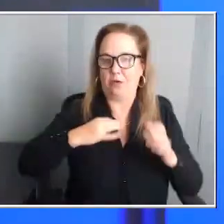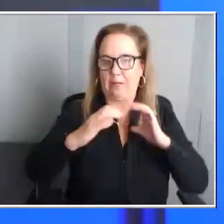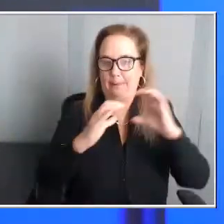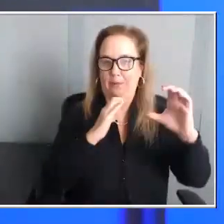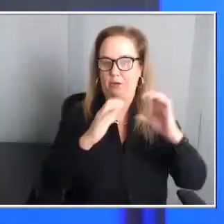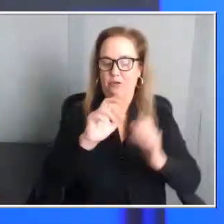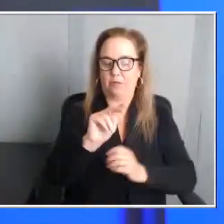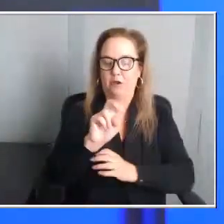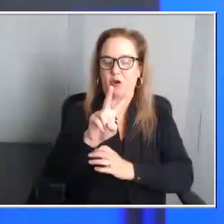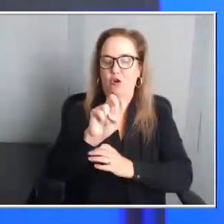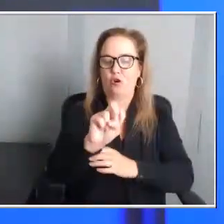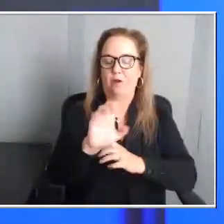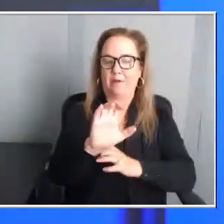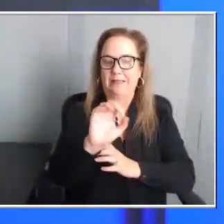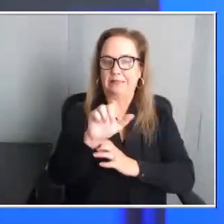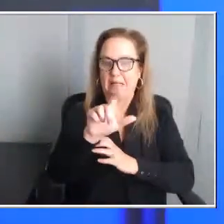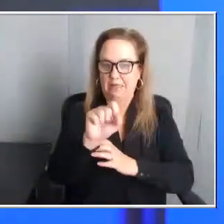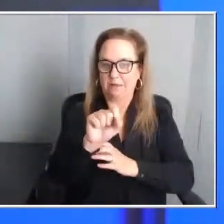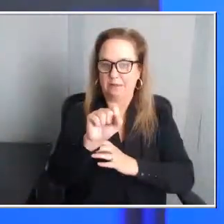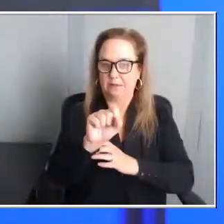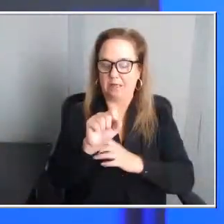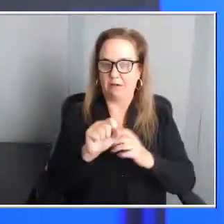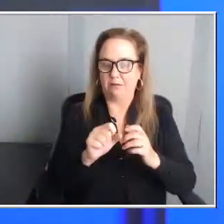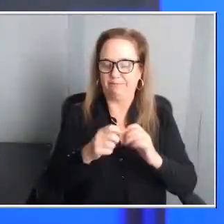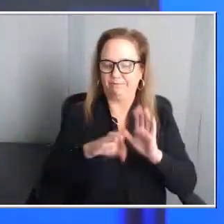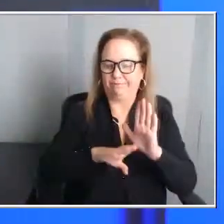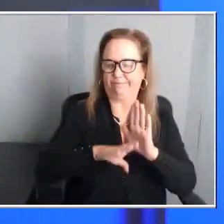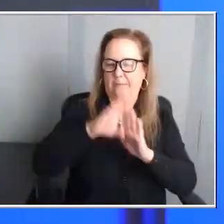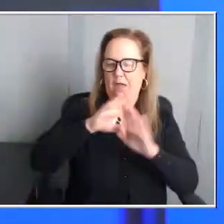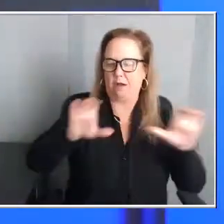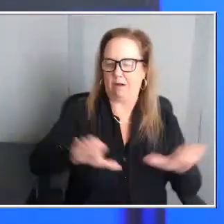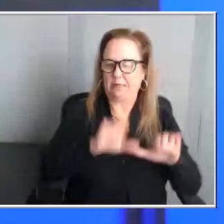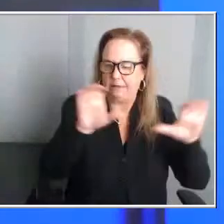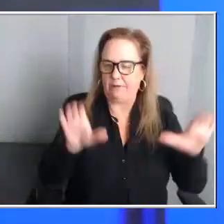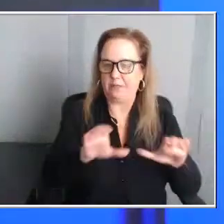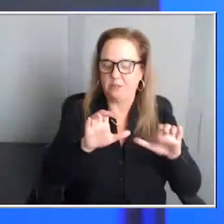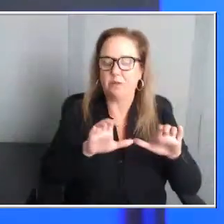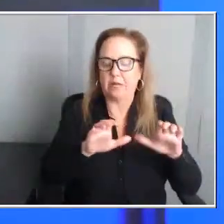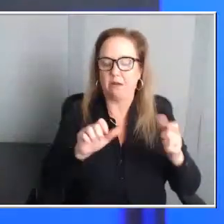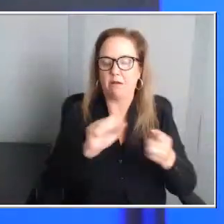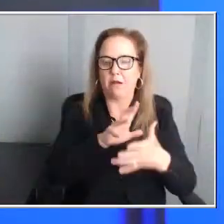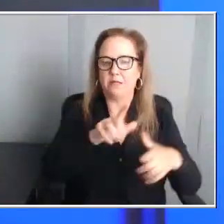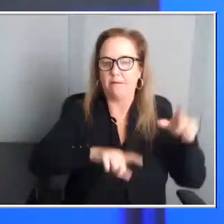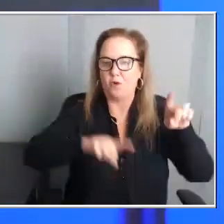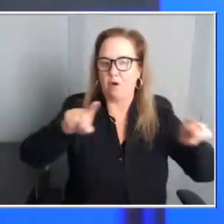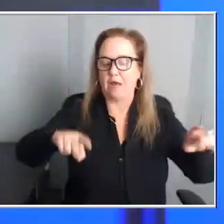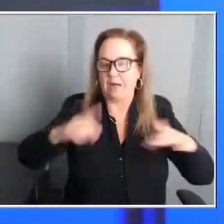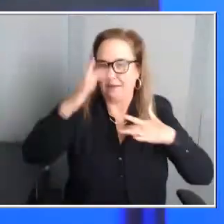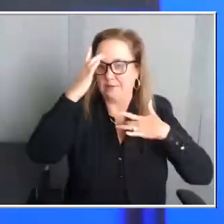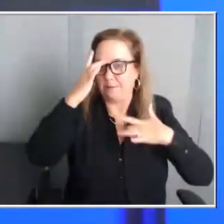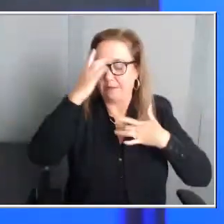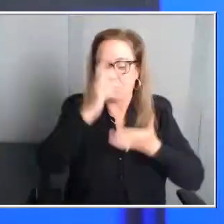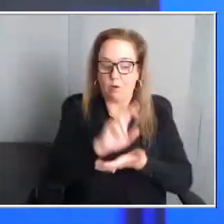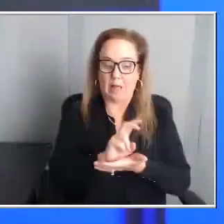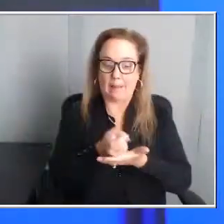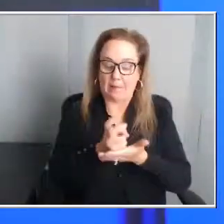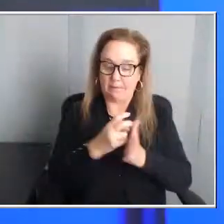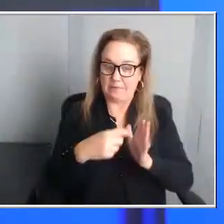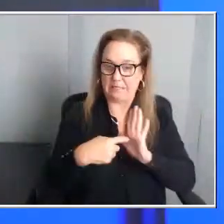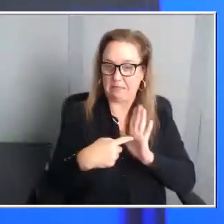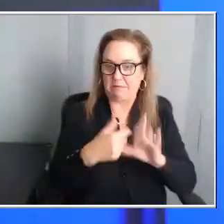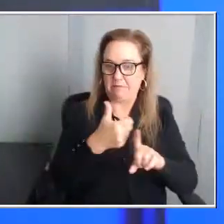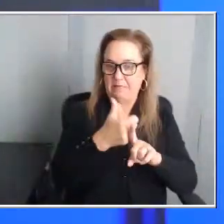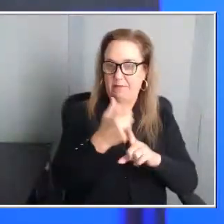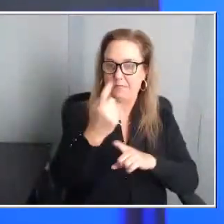cells that are hyperactive. And so that can cause a variety of symptoms. And so epilepsy is essentially someone that